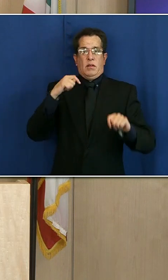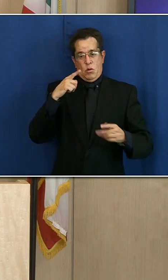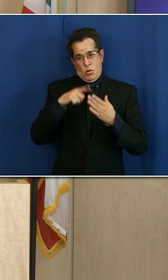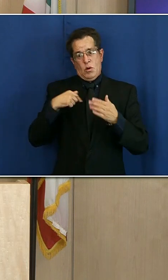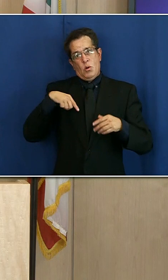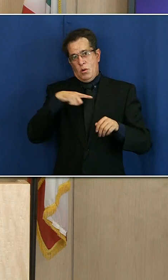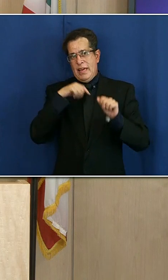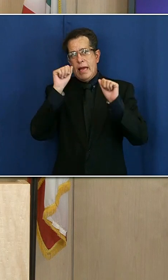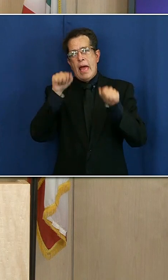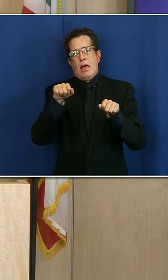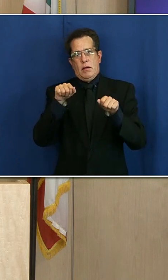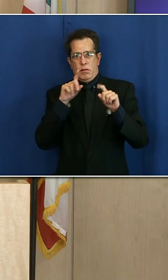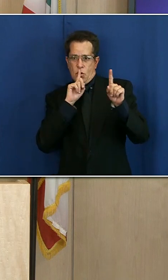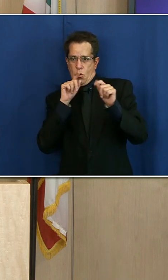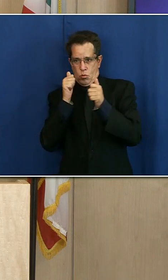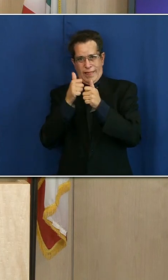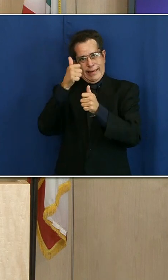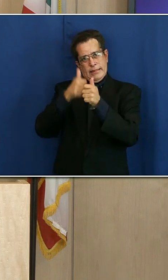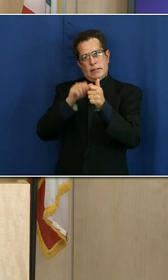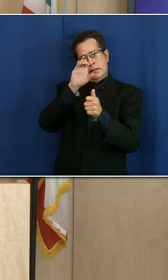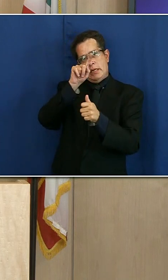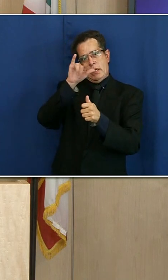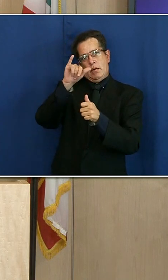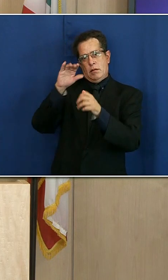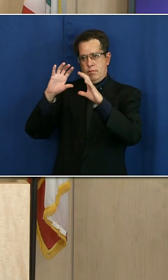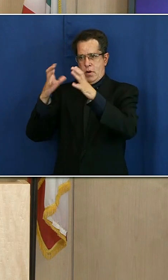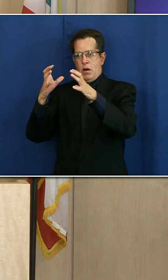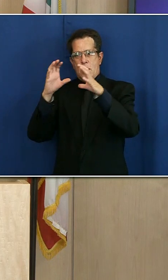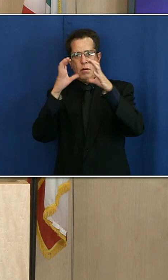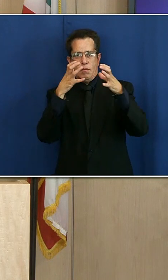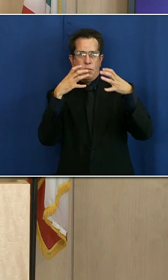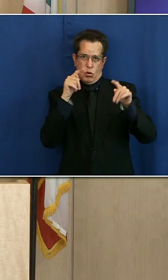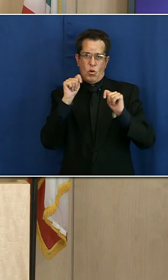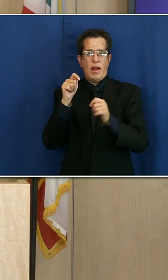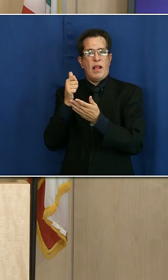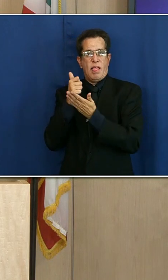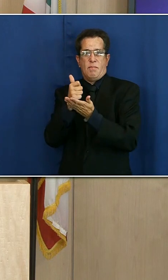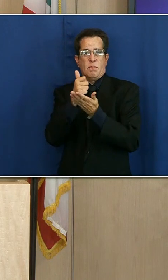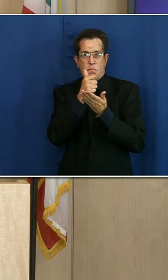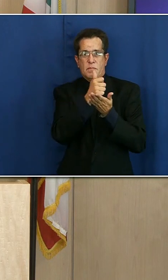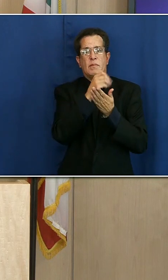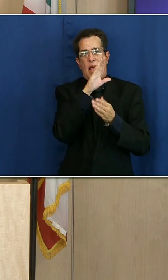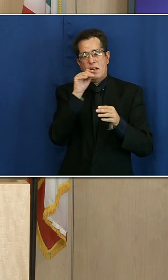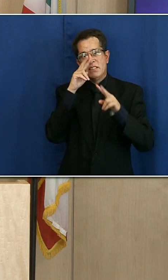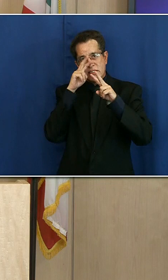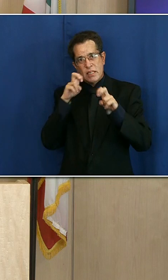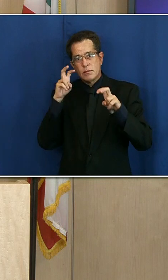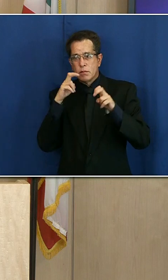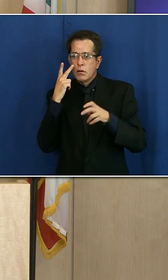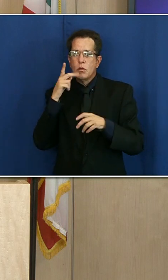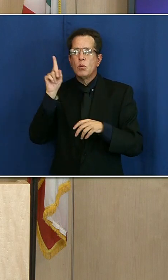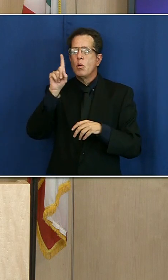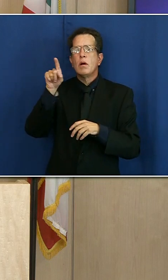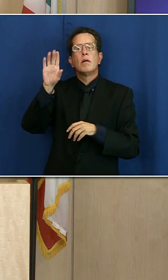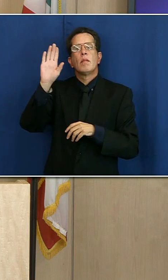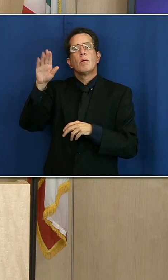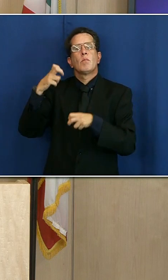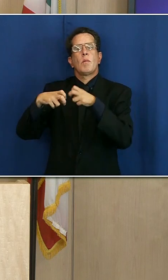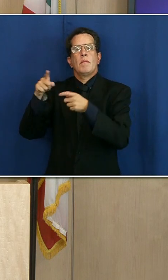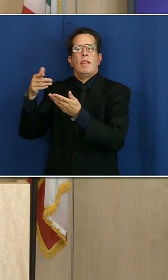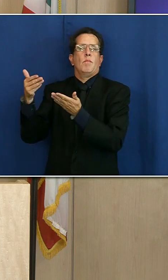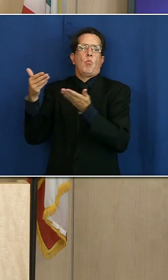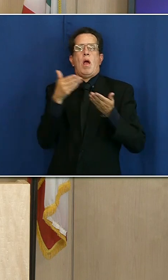the various jurisdictions and also to conduct the assessments of issues that are brought to